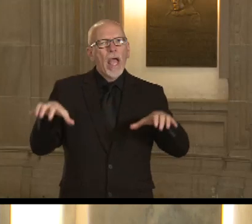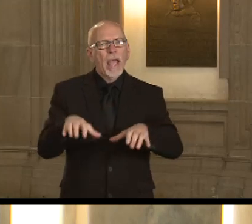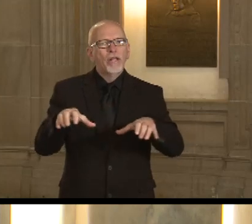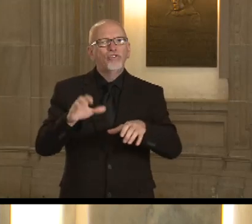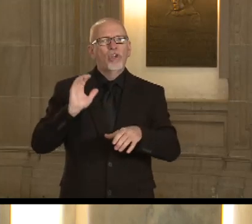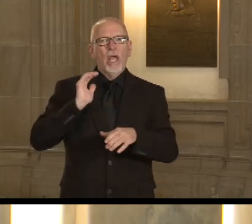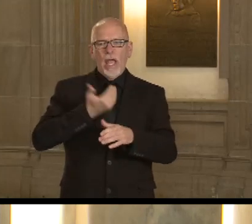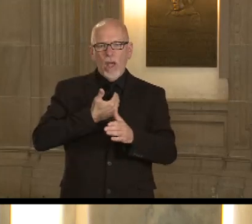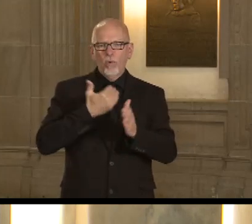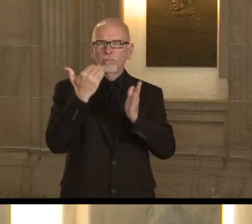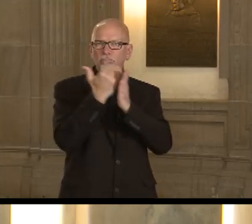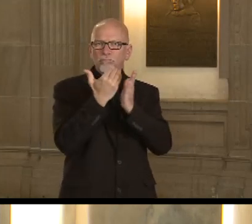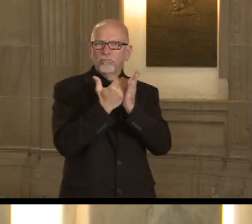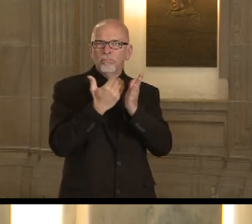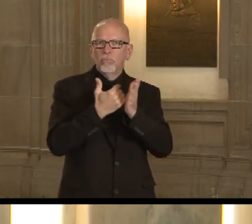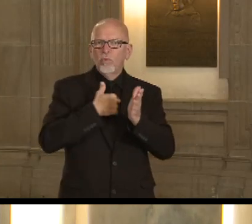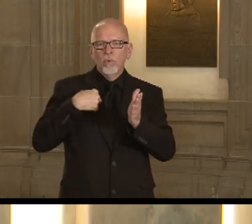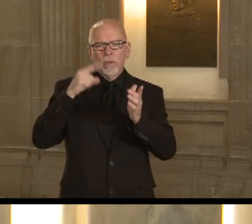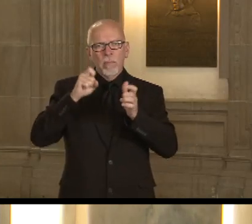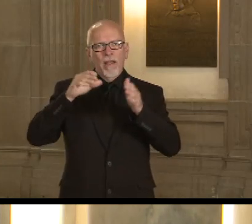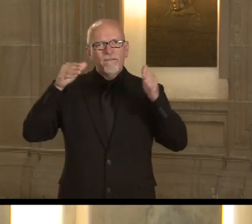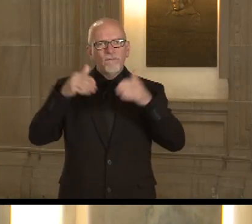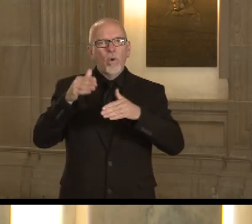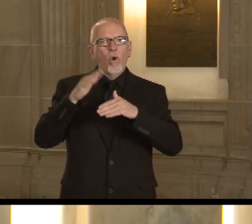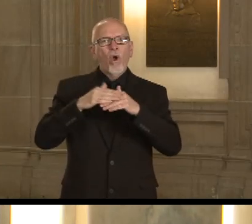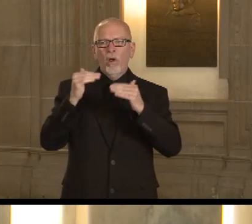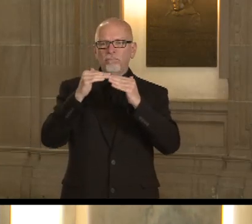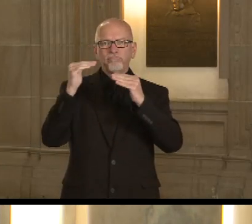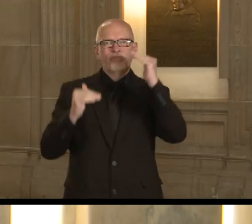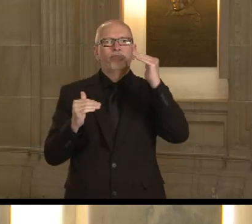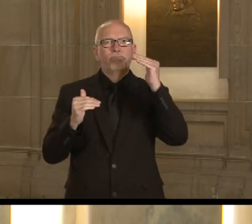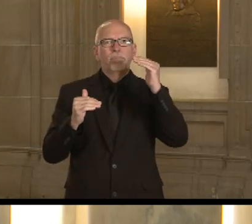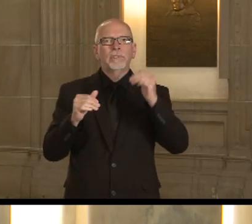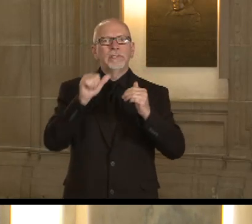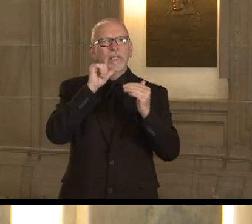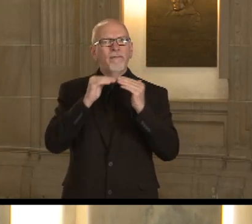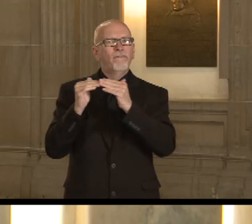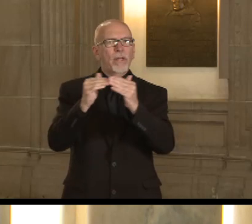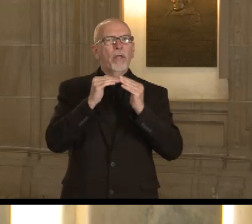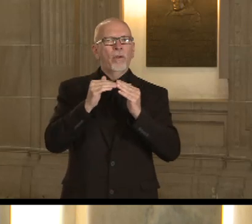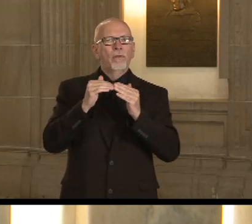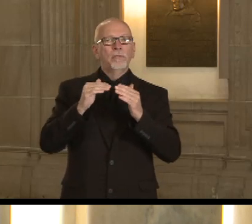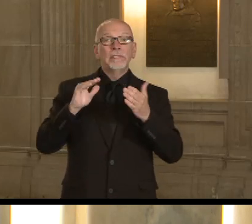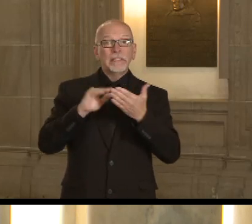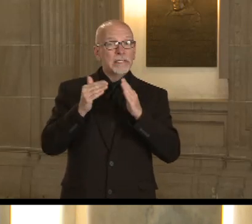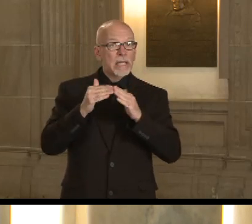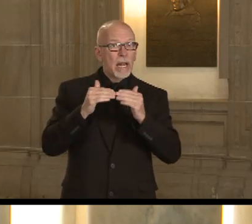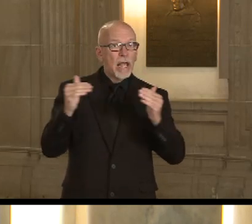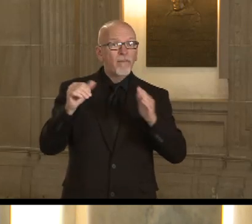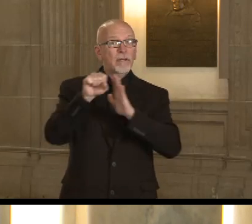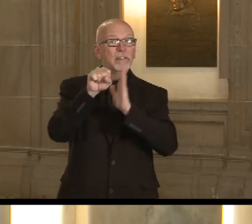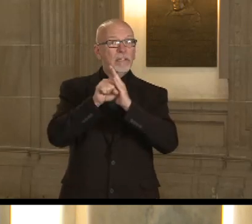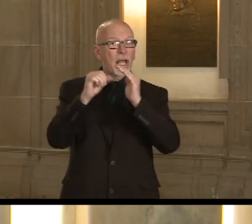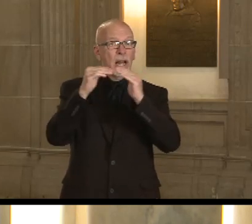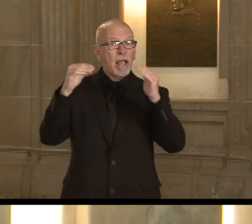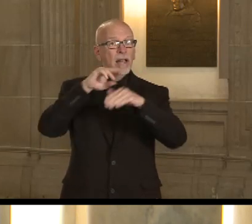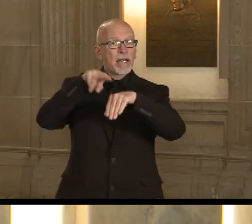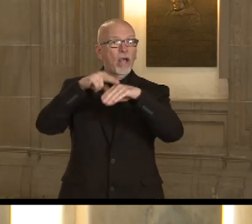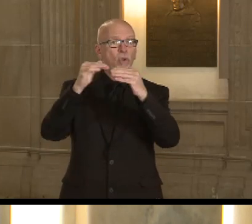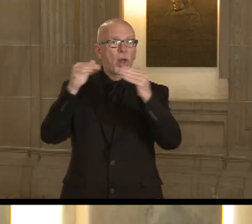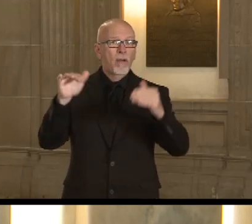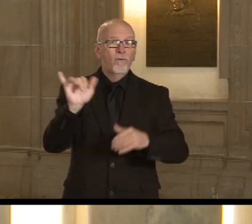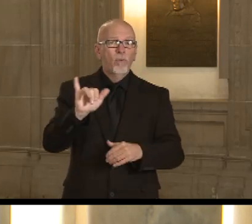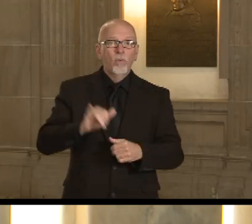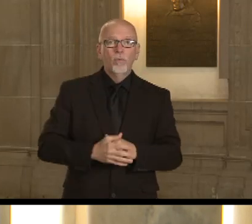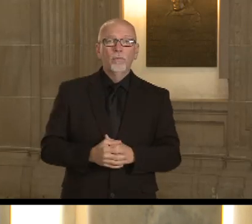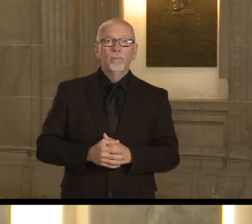our agenda revolving around inequity and disparity at the city, state, and national levels.